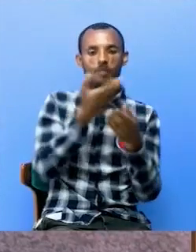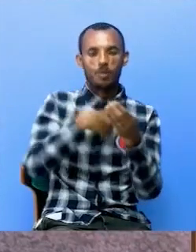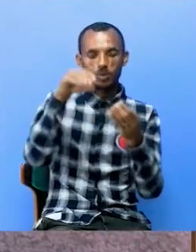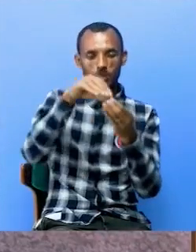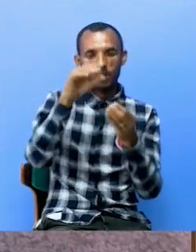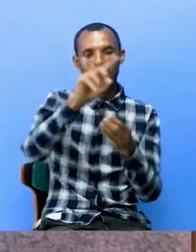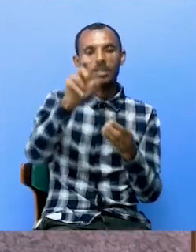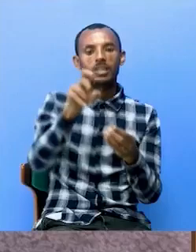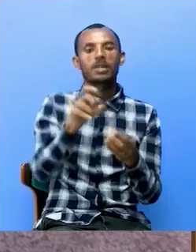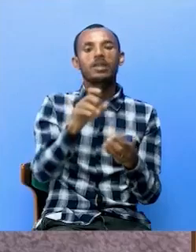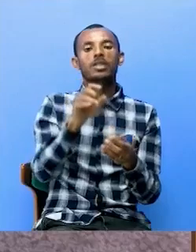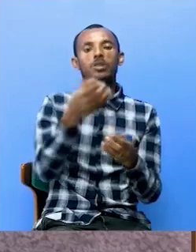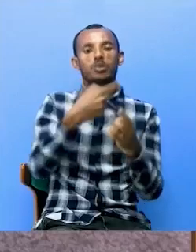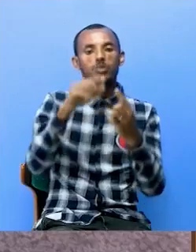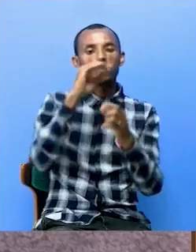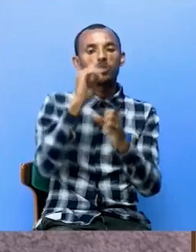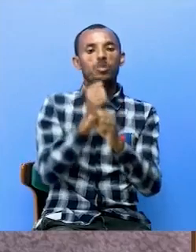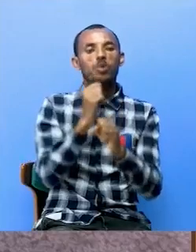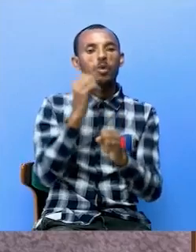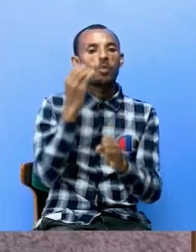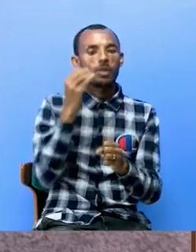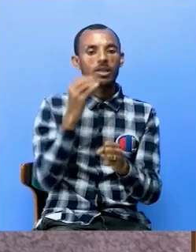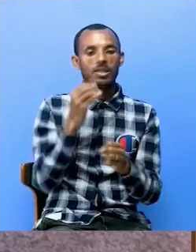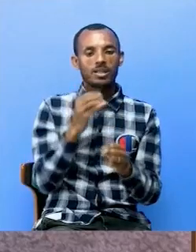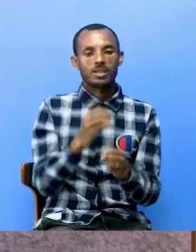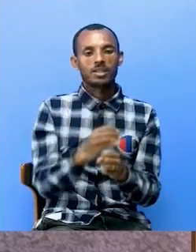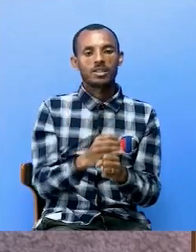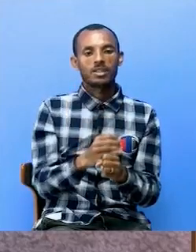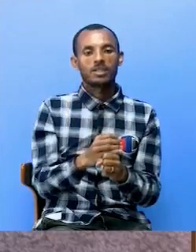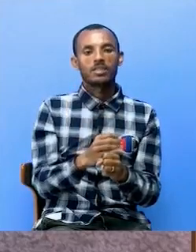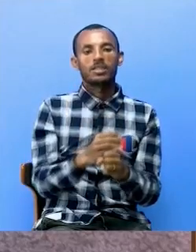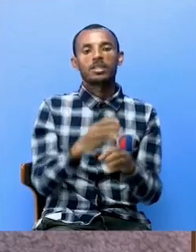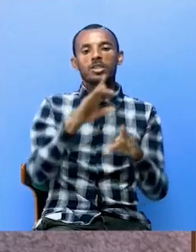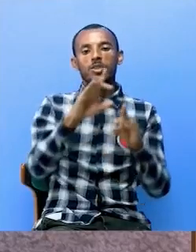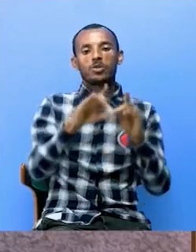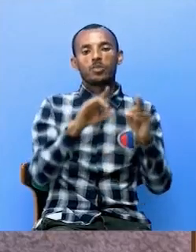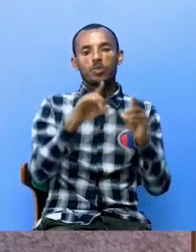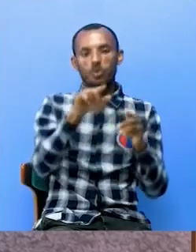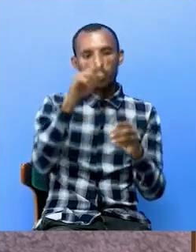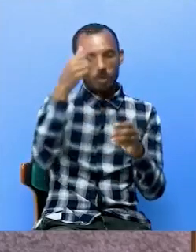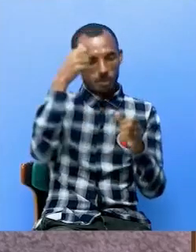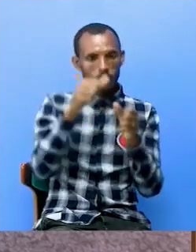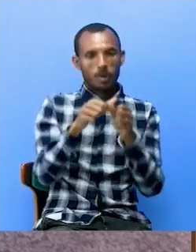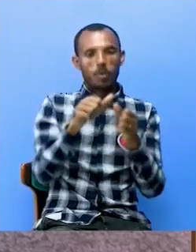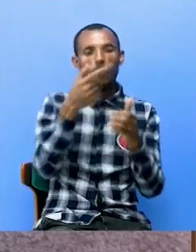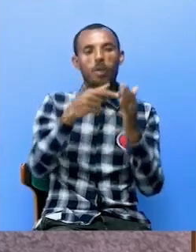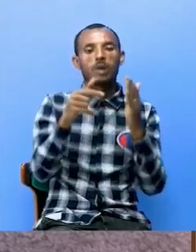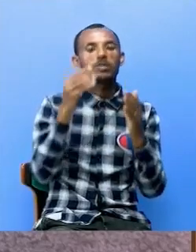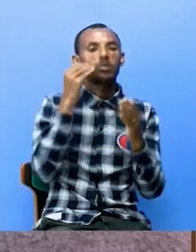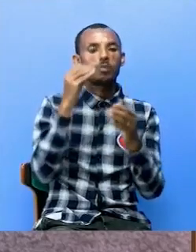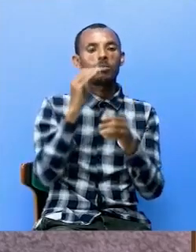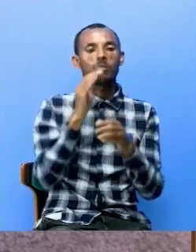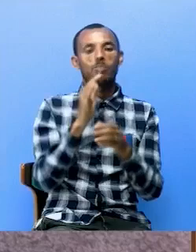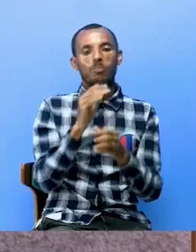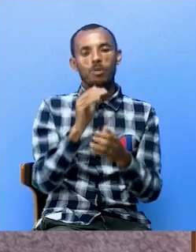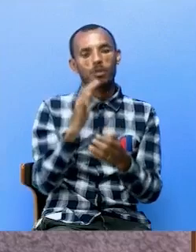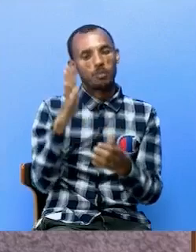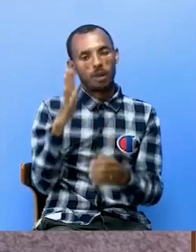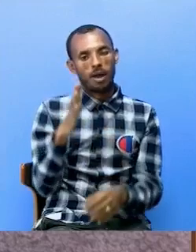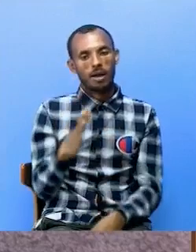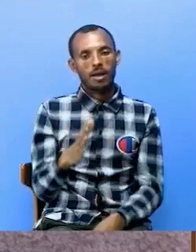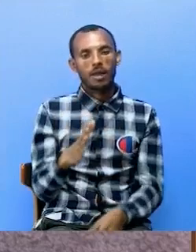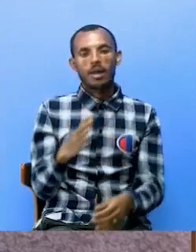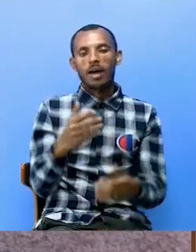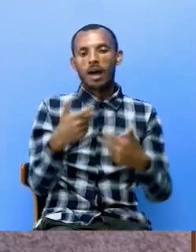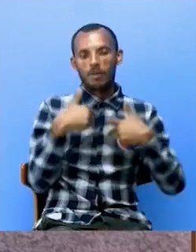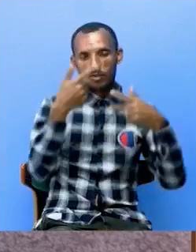you a homework. Do you remember what the homework looked like? Have you